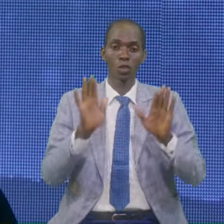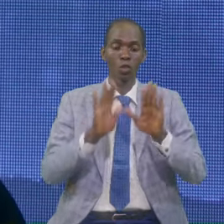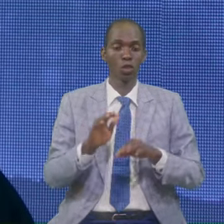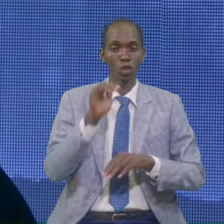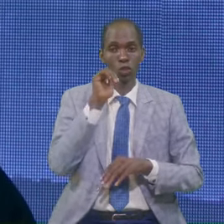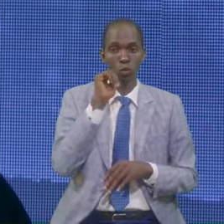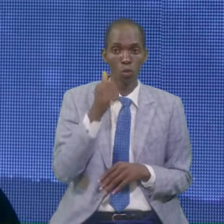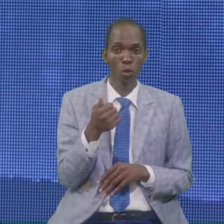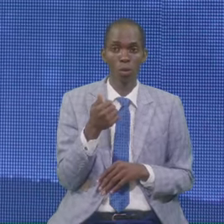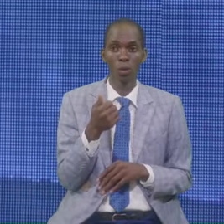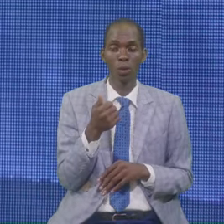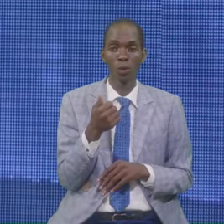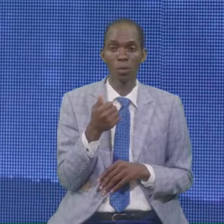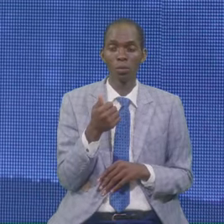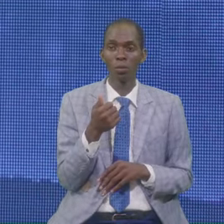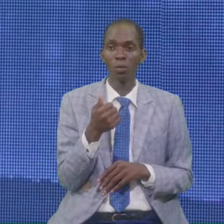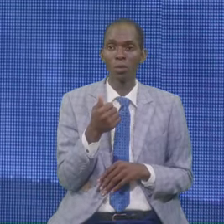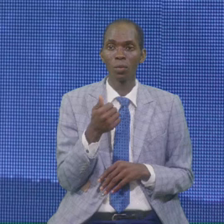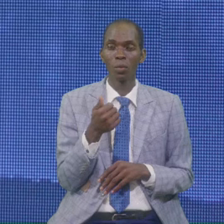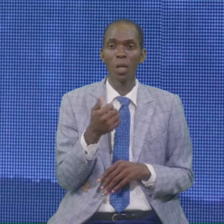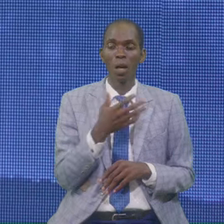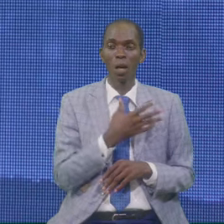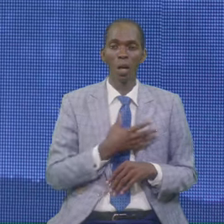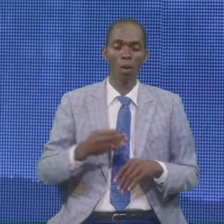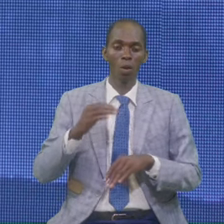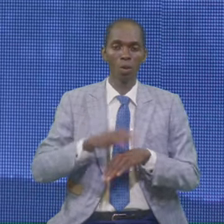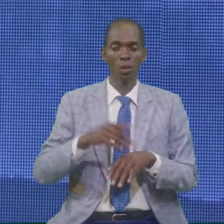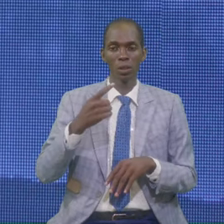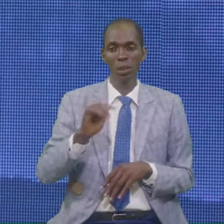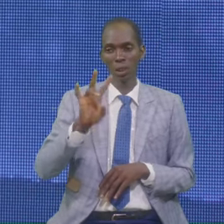and on the 7th of July